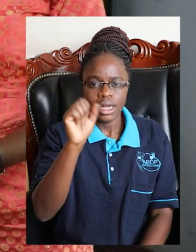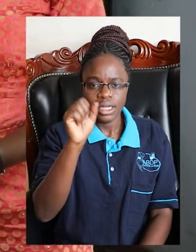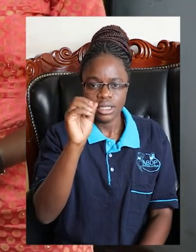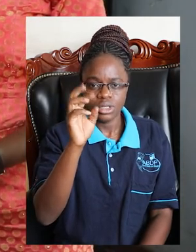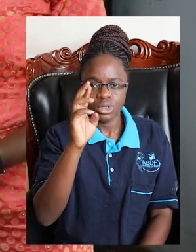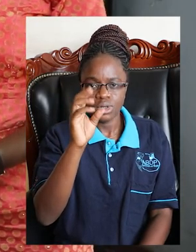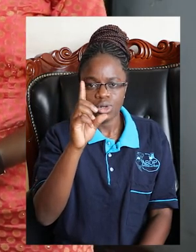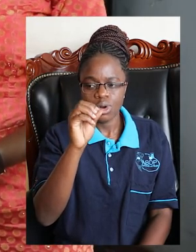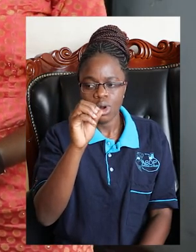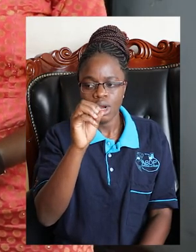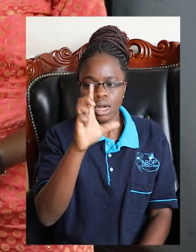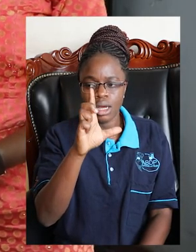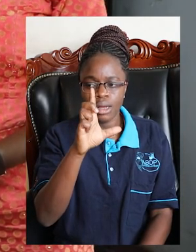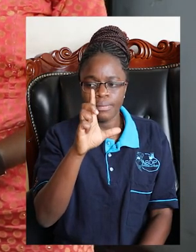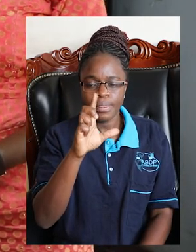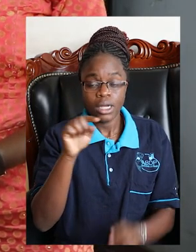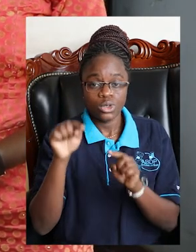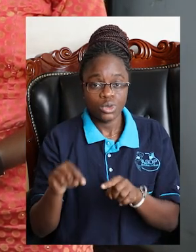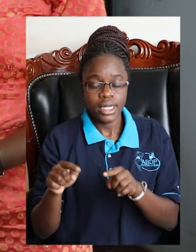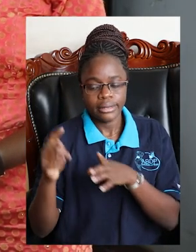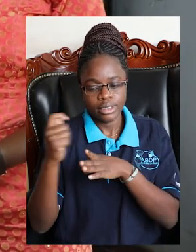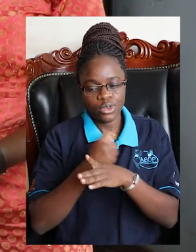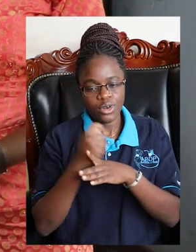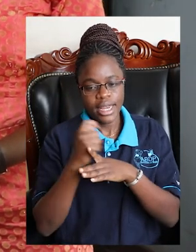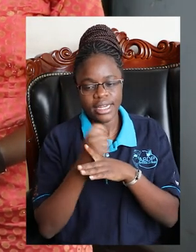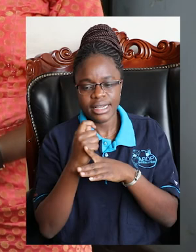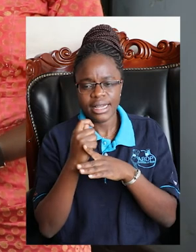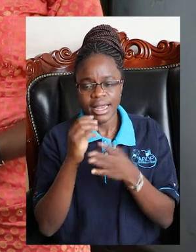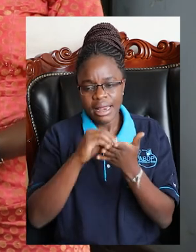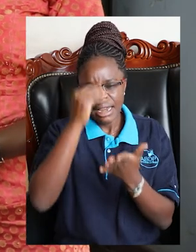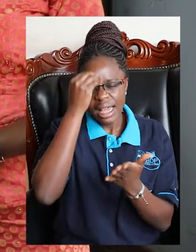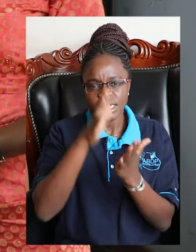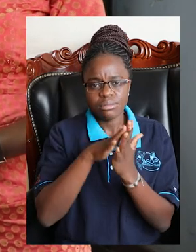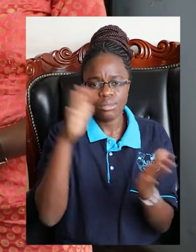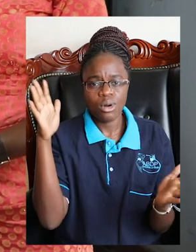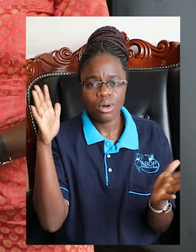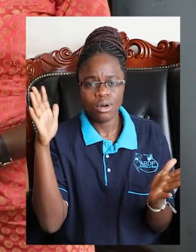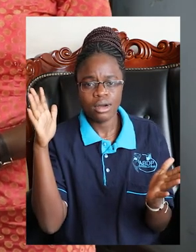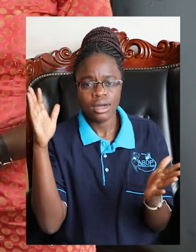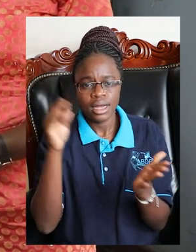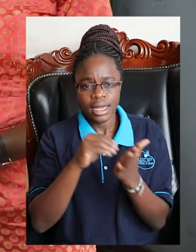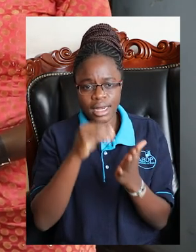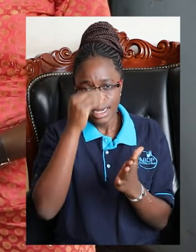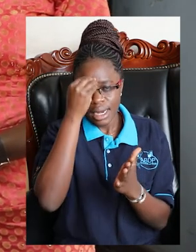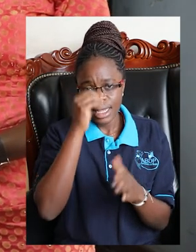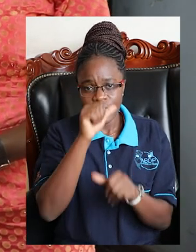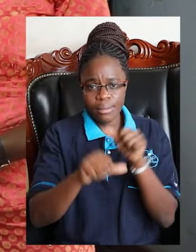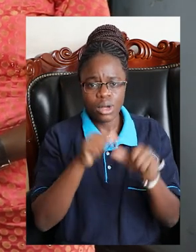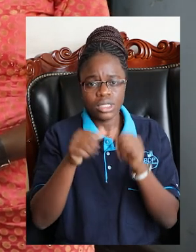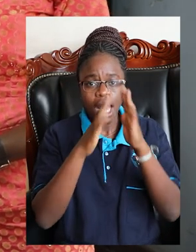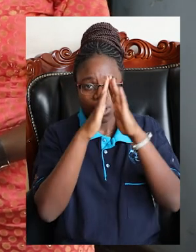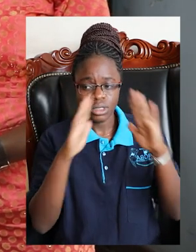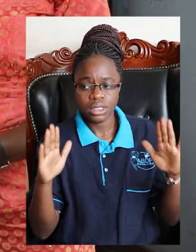It has been a day of training. We have learned a lot. Specifically that a